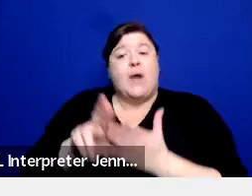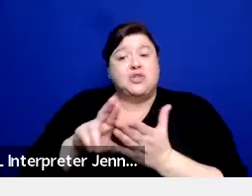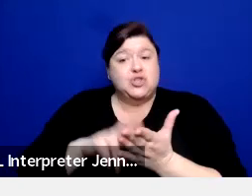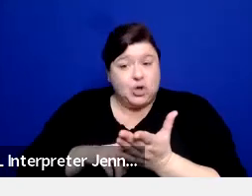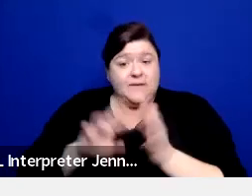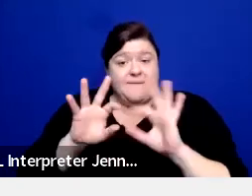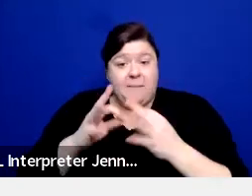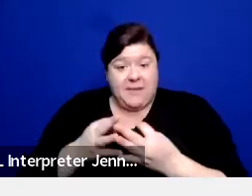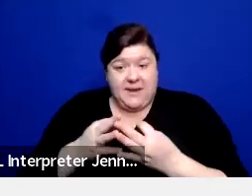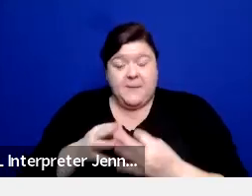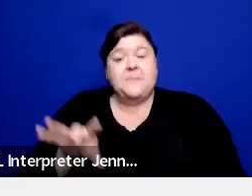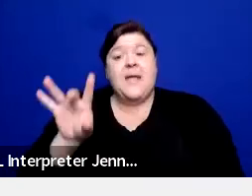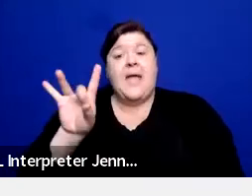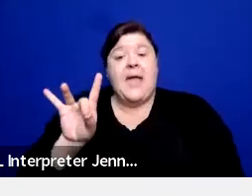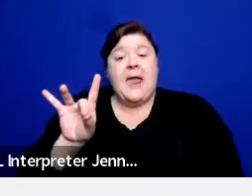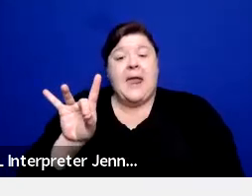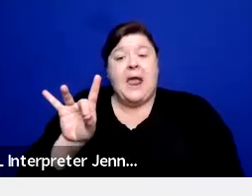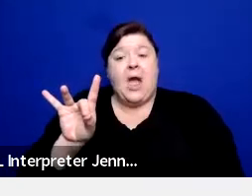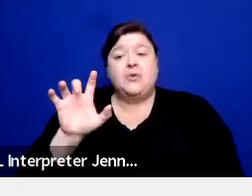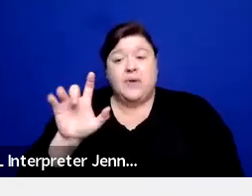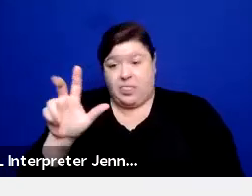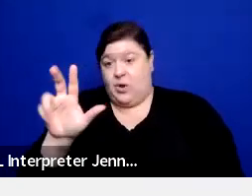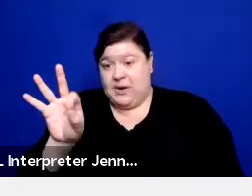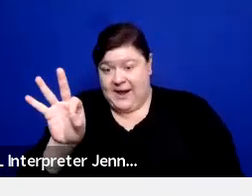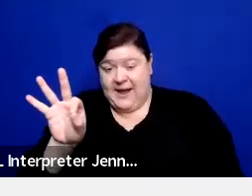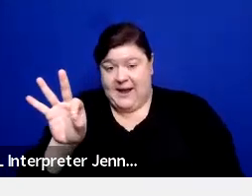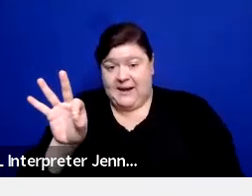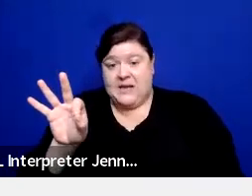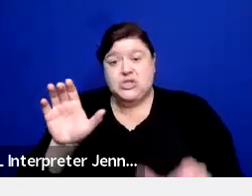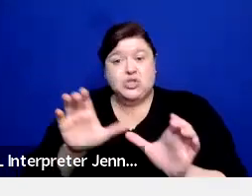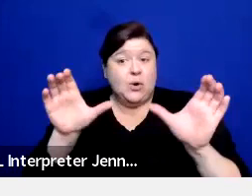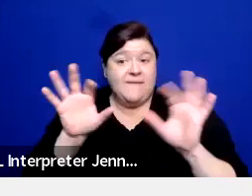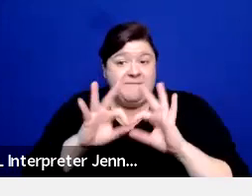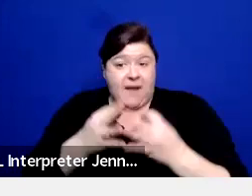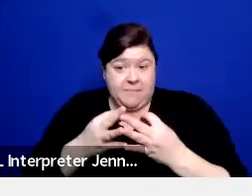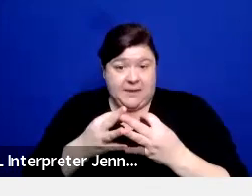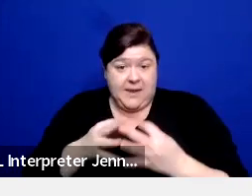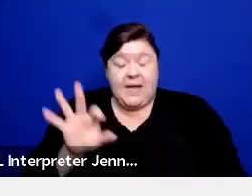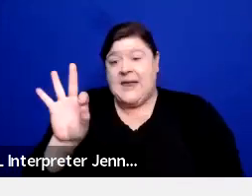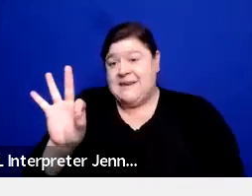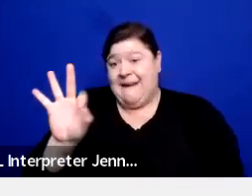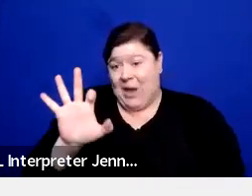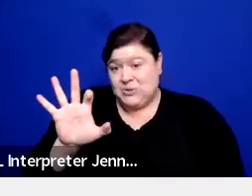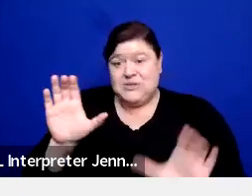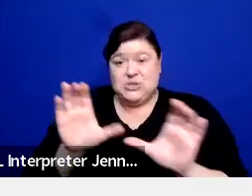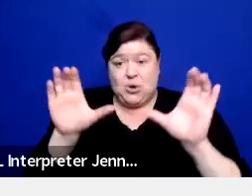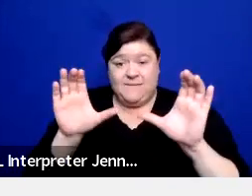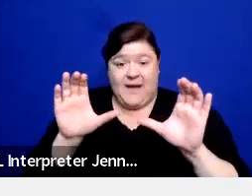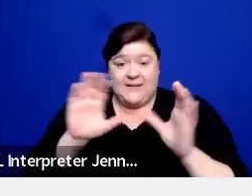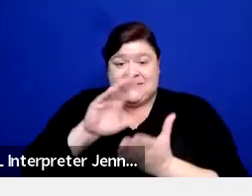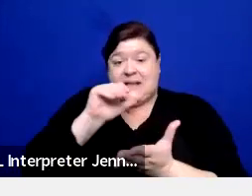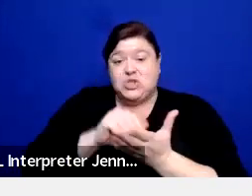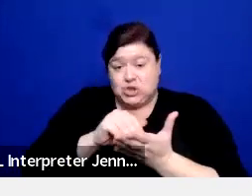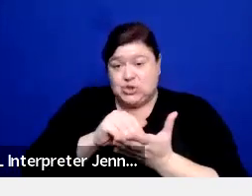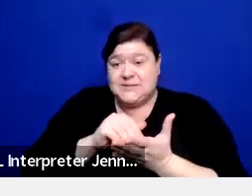839 certified family received a grant, and 900 certified centers were able to receive